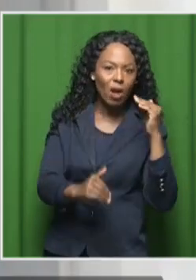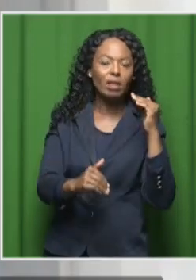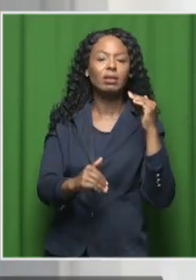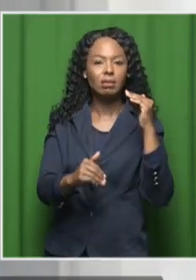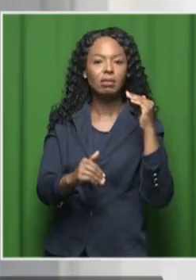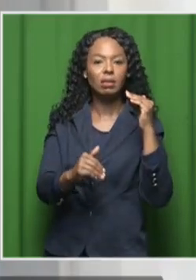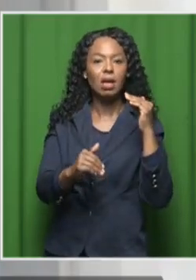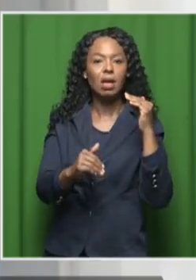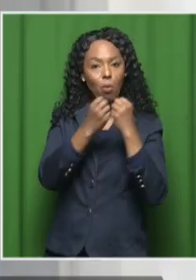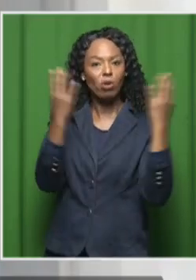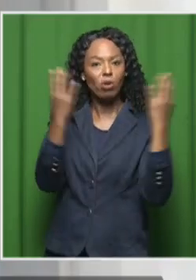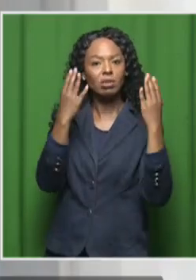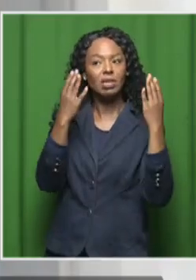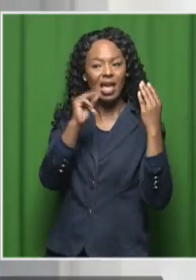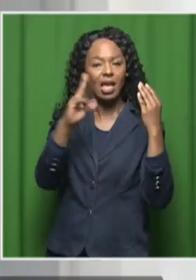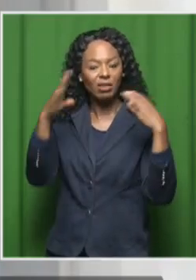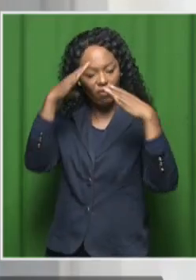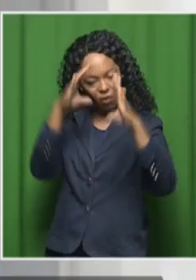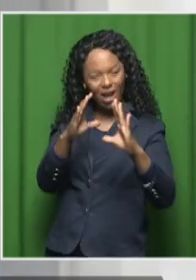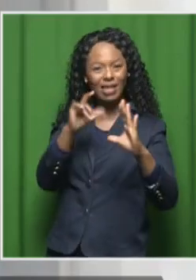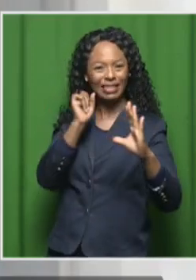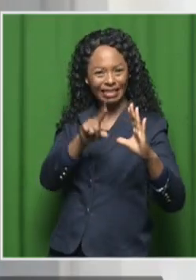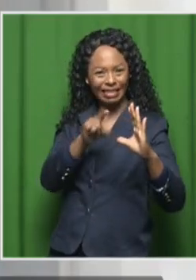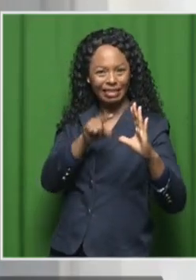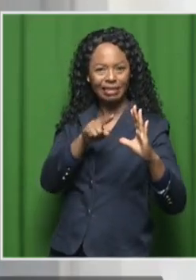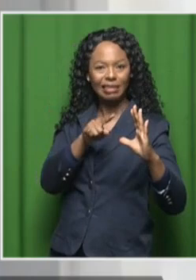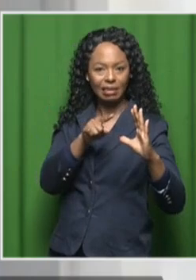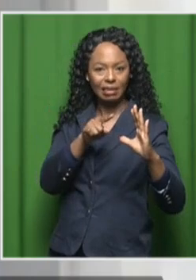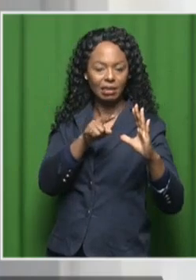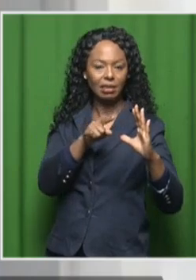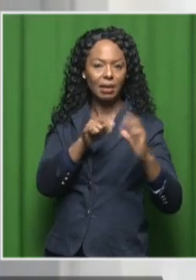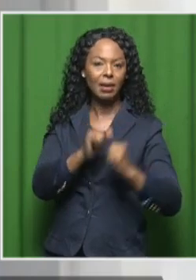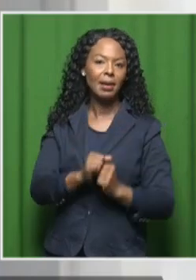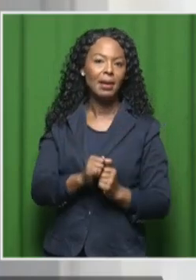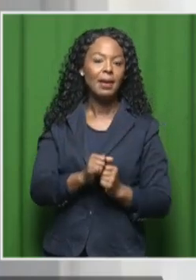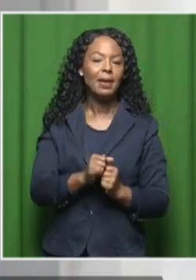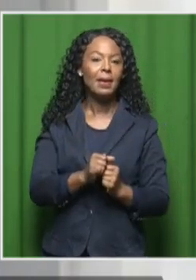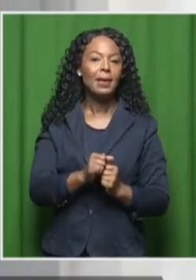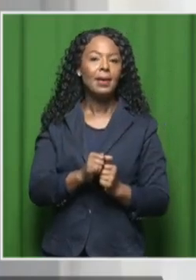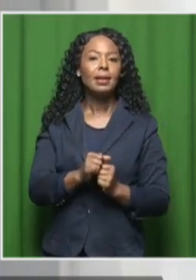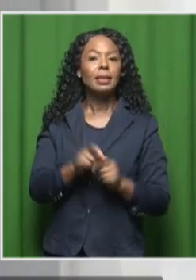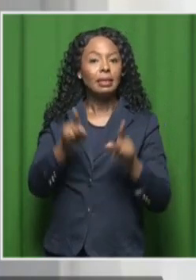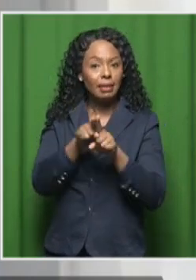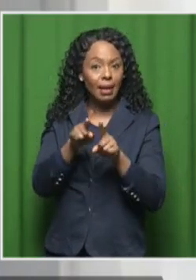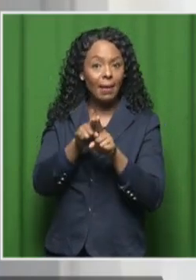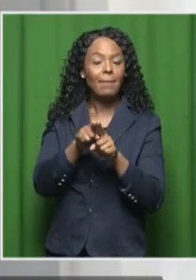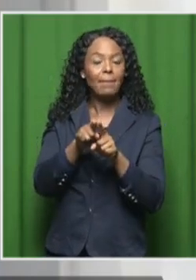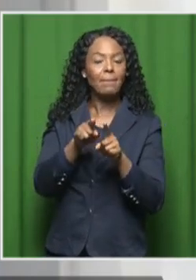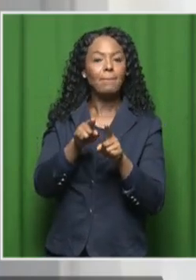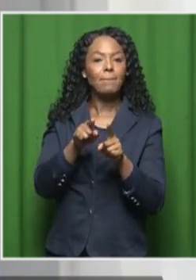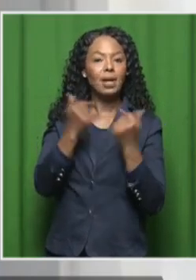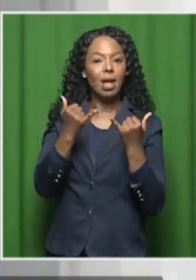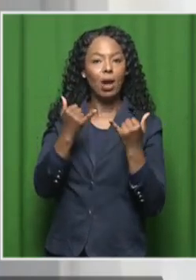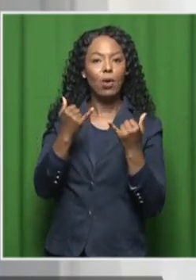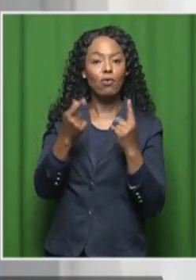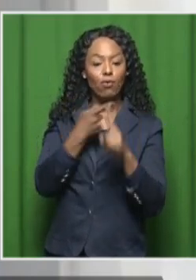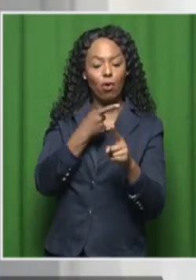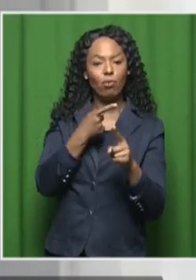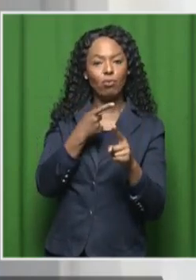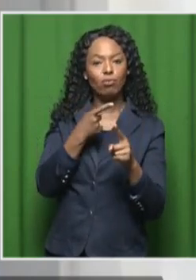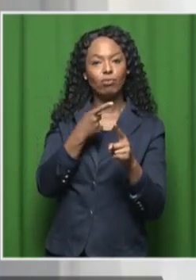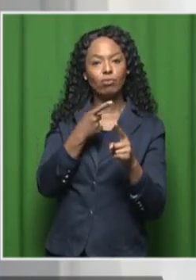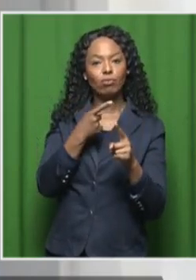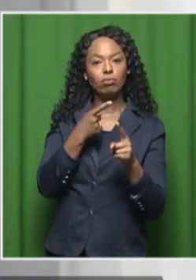central focus of the ANC's medium-term strategic framework. for this period up until 2024